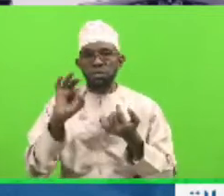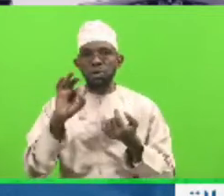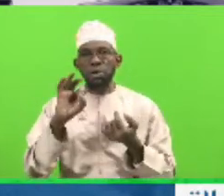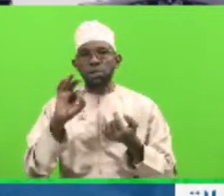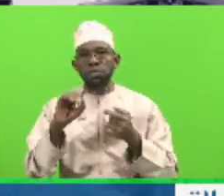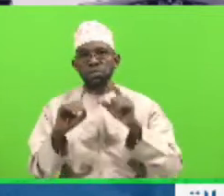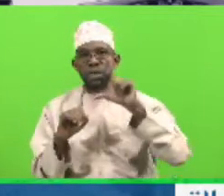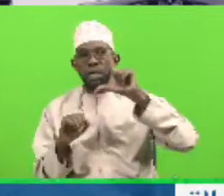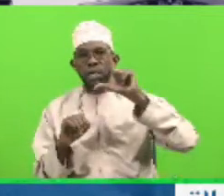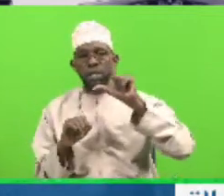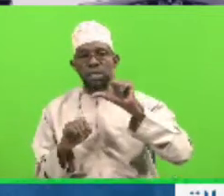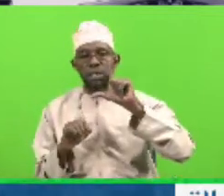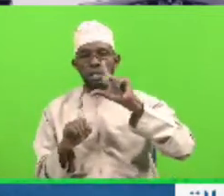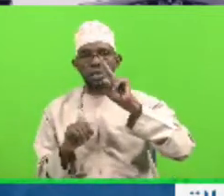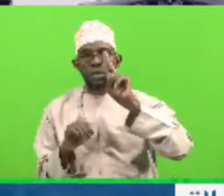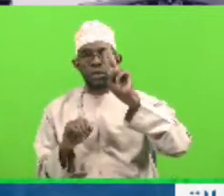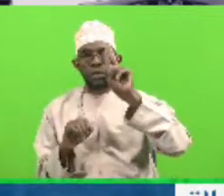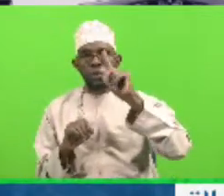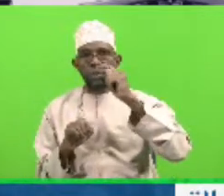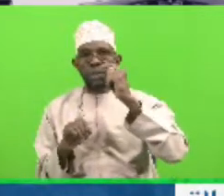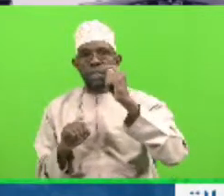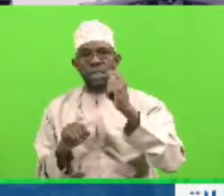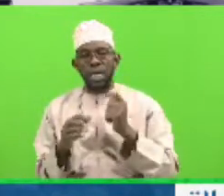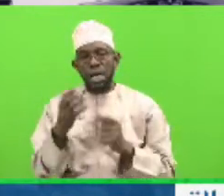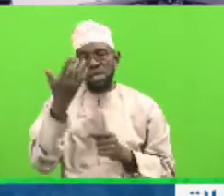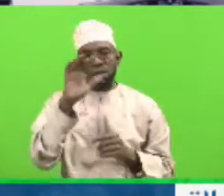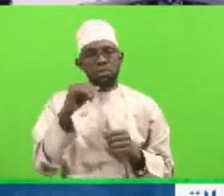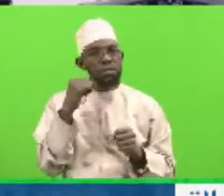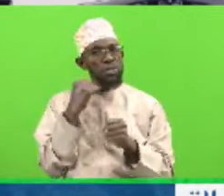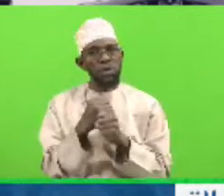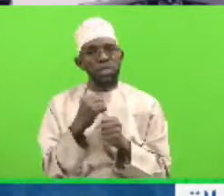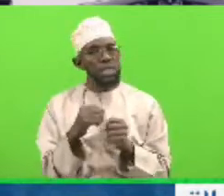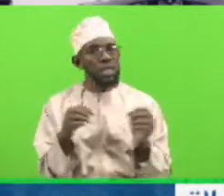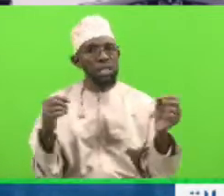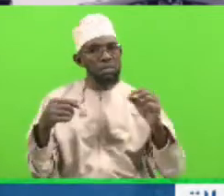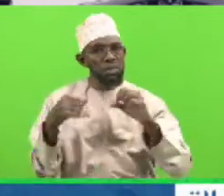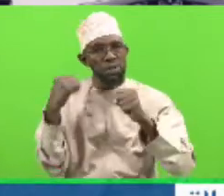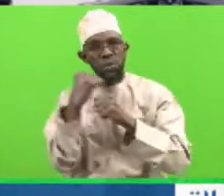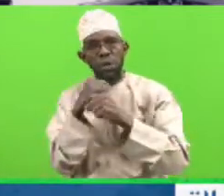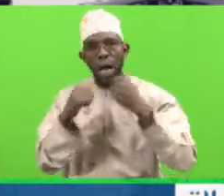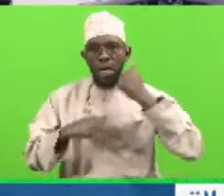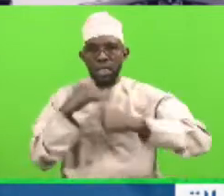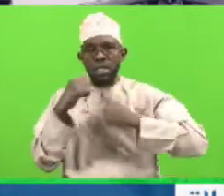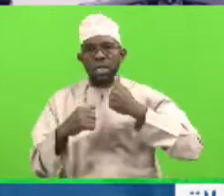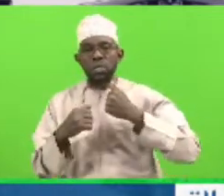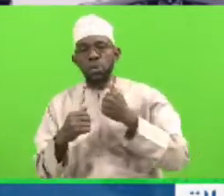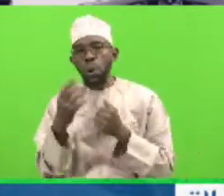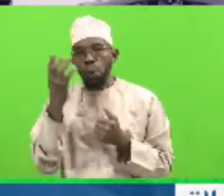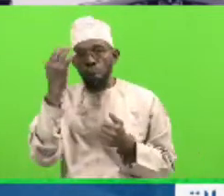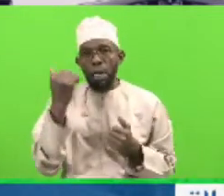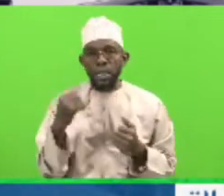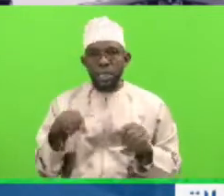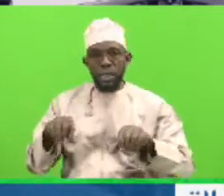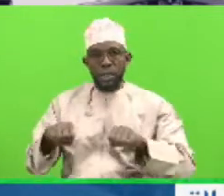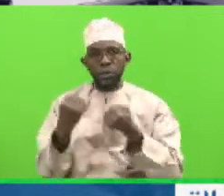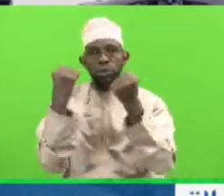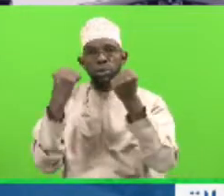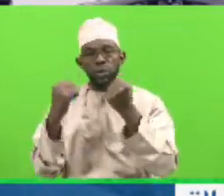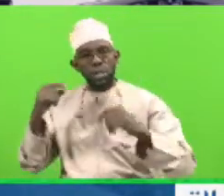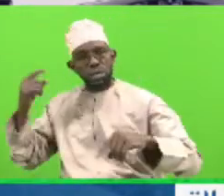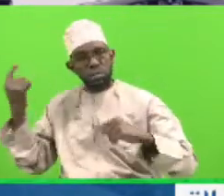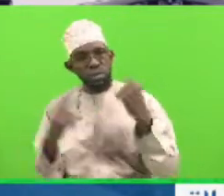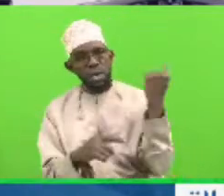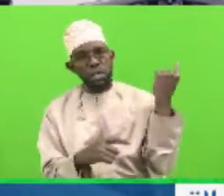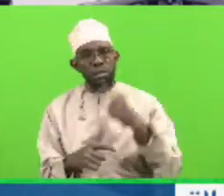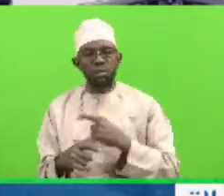Lut, was never among them. She never engaged in that act. But why was she destroyed? The wife